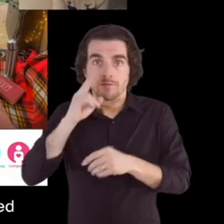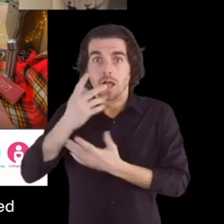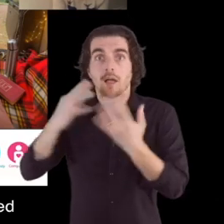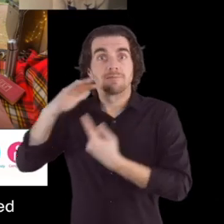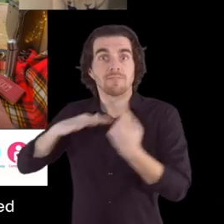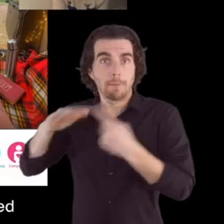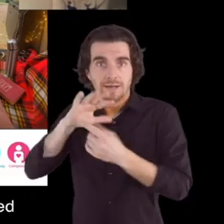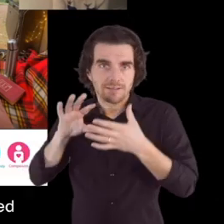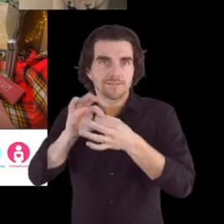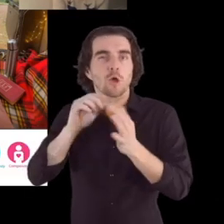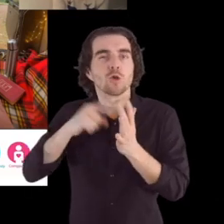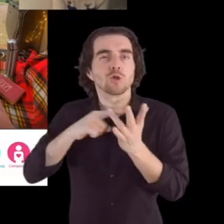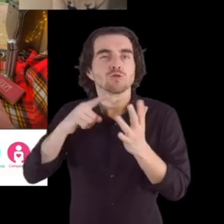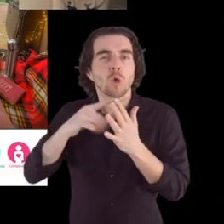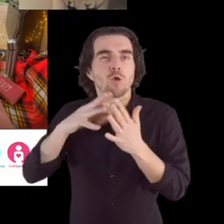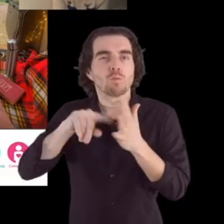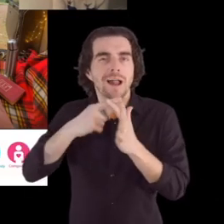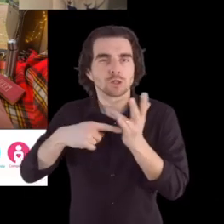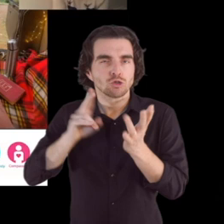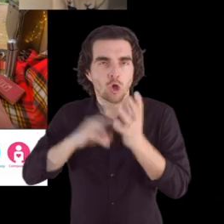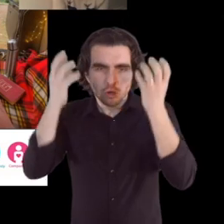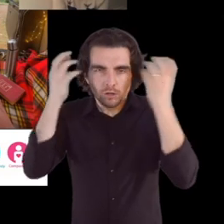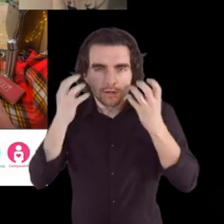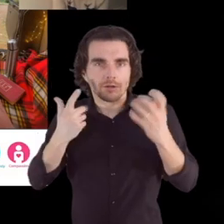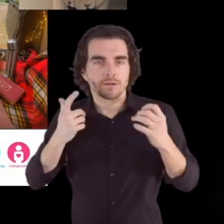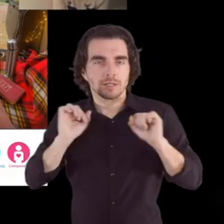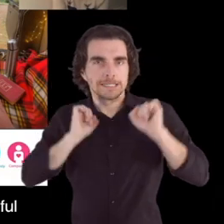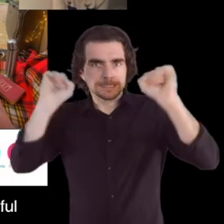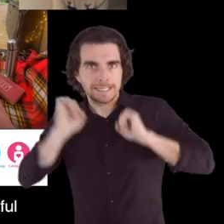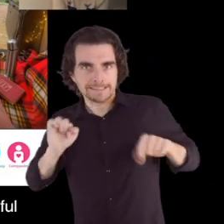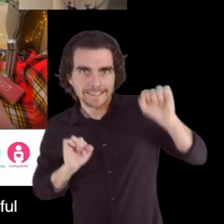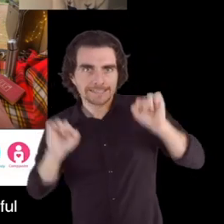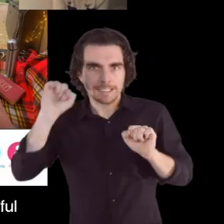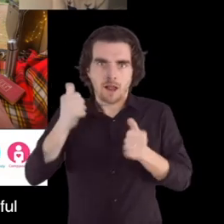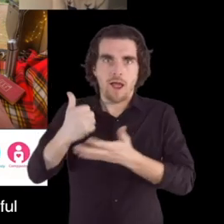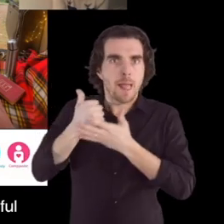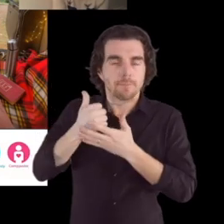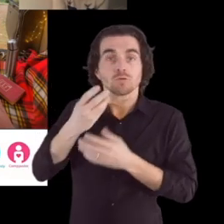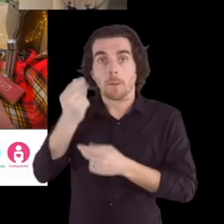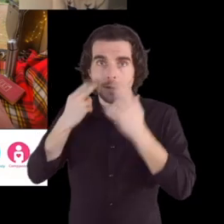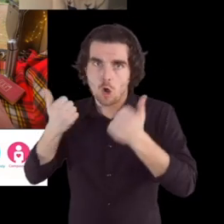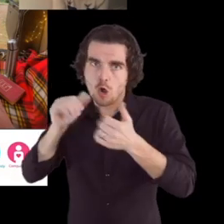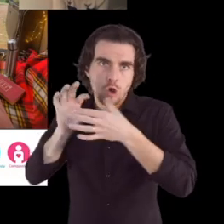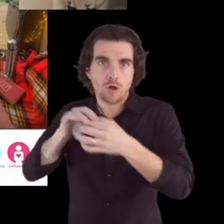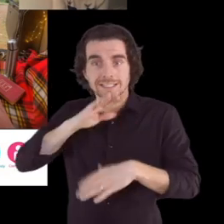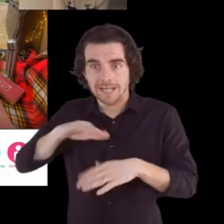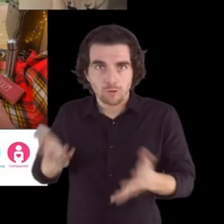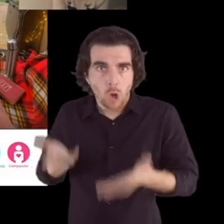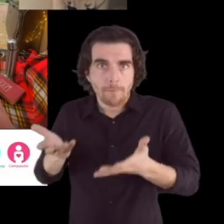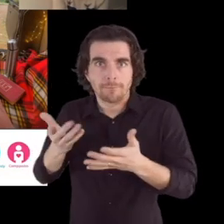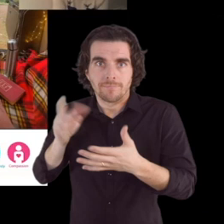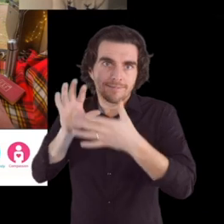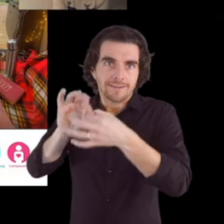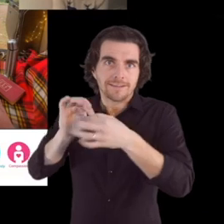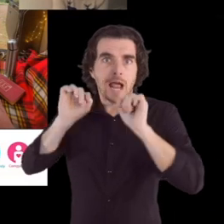of families linked in with Joe Wicks doing his PE class. And again, that was really, really helpful for some people. Got their kids up